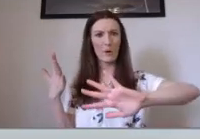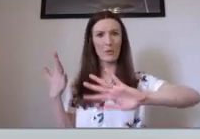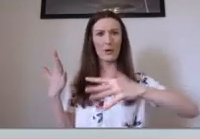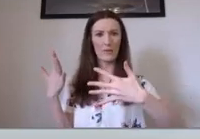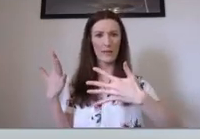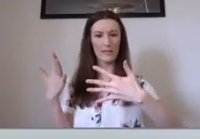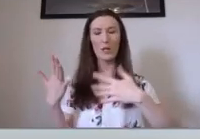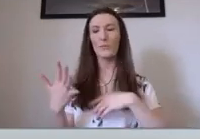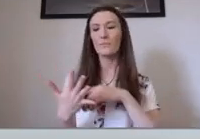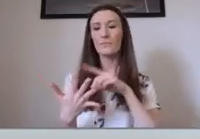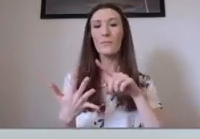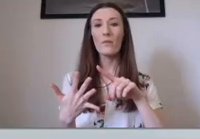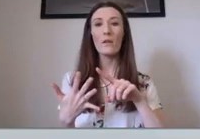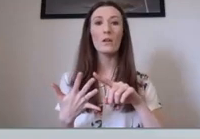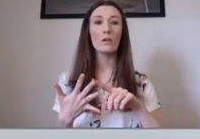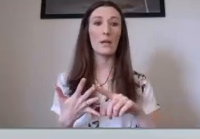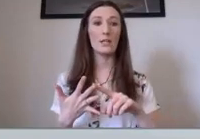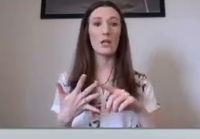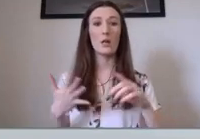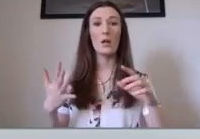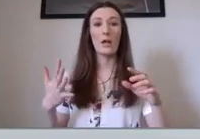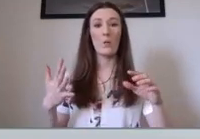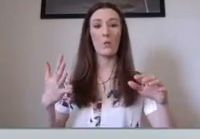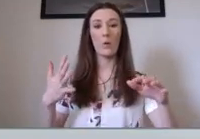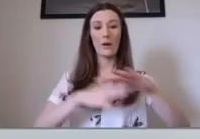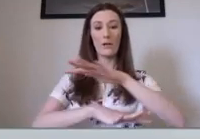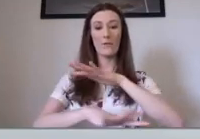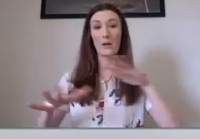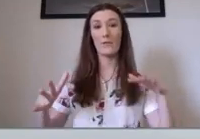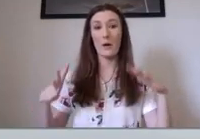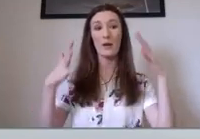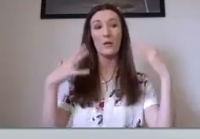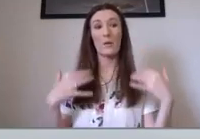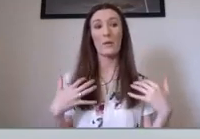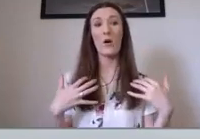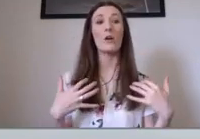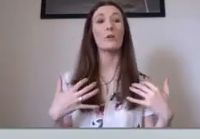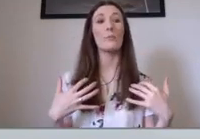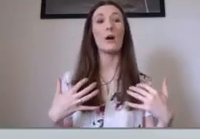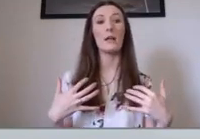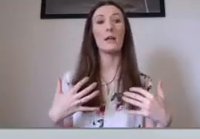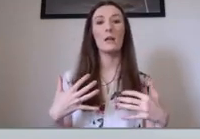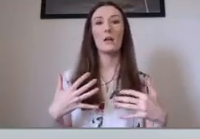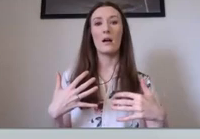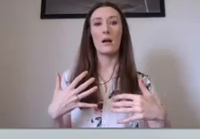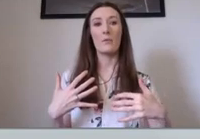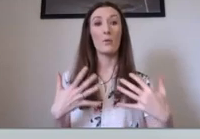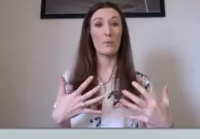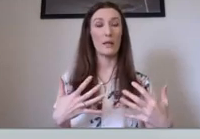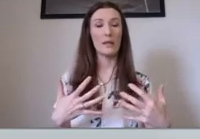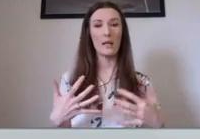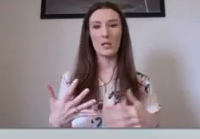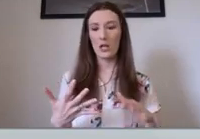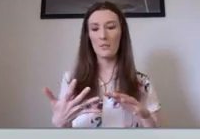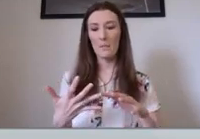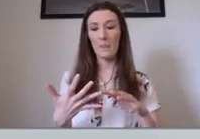side, forward, facing you. Location, where in front of your body or maybe on your body you are